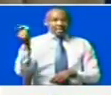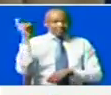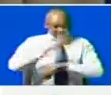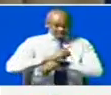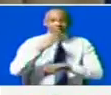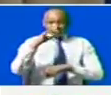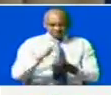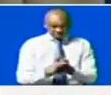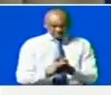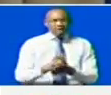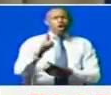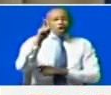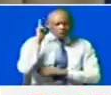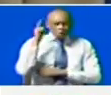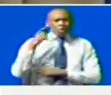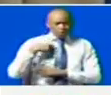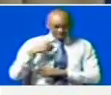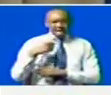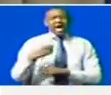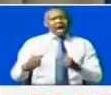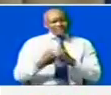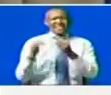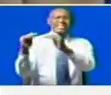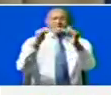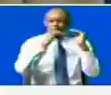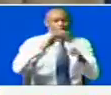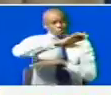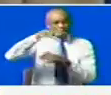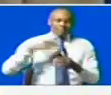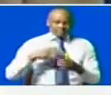the law will apply equally to all,